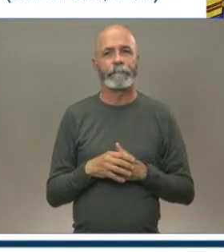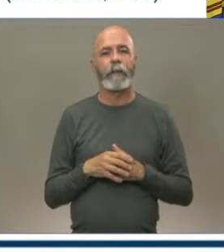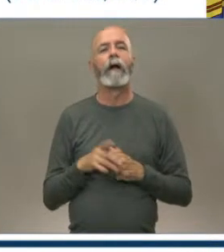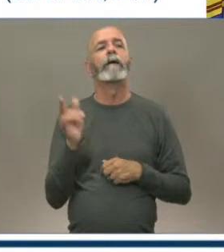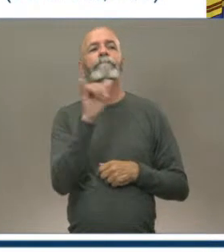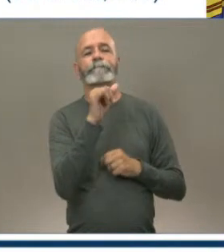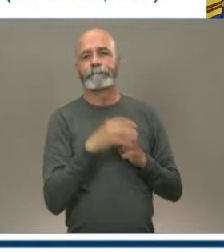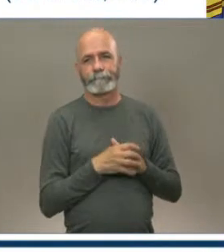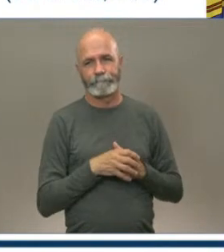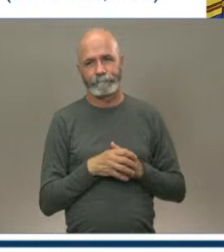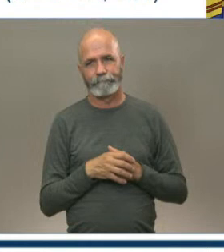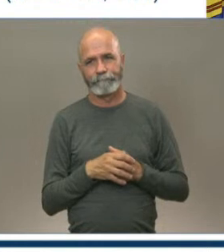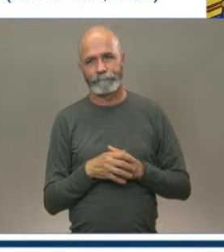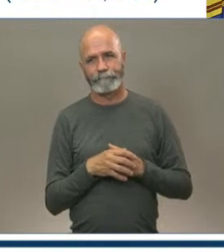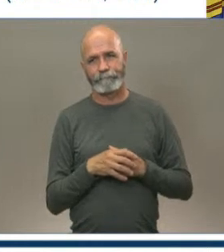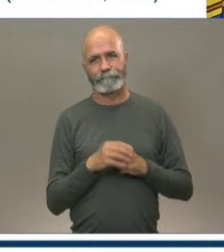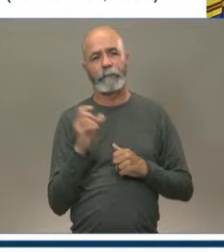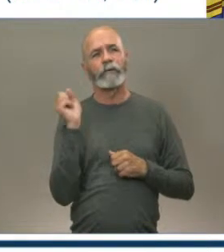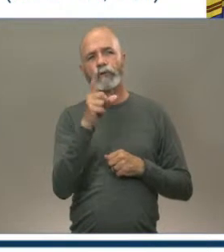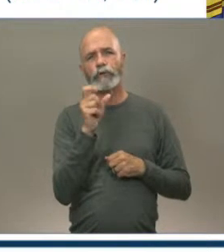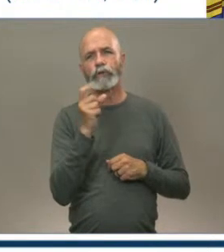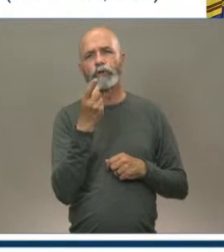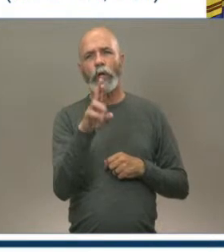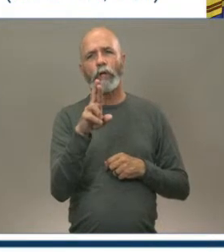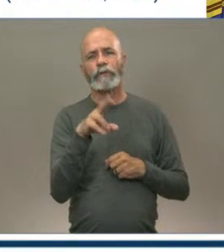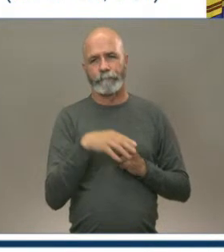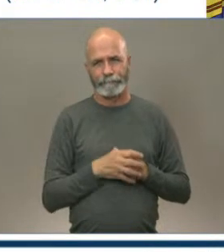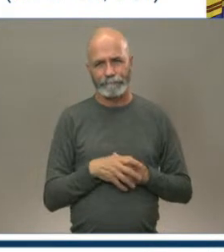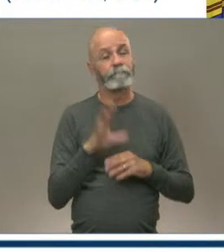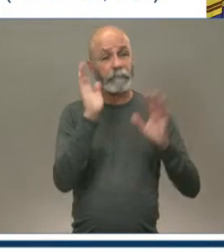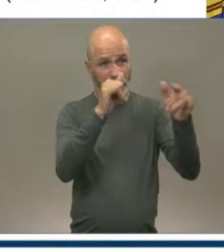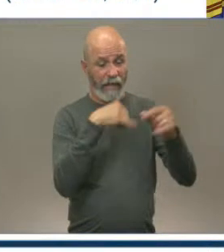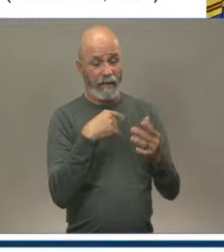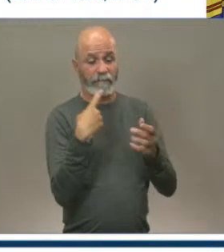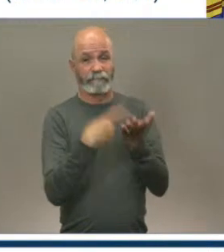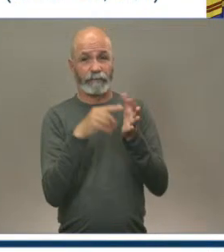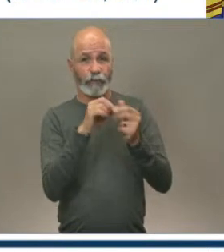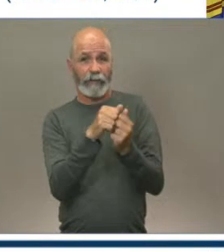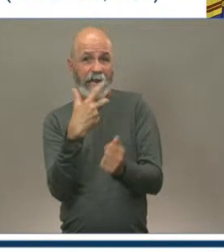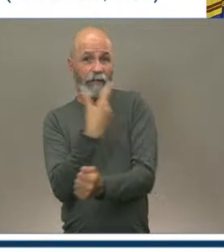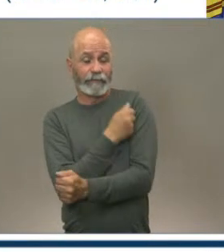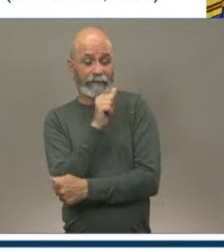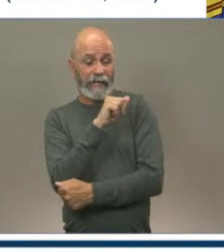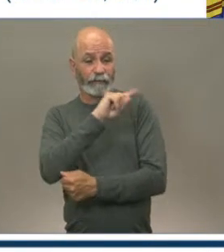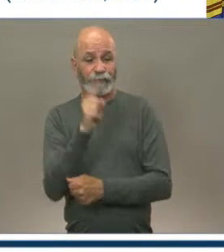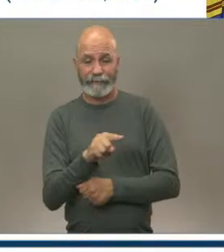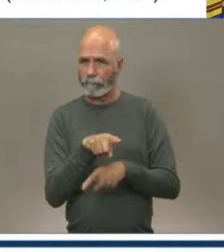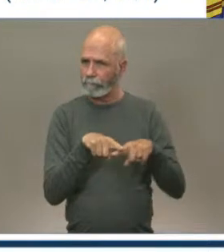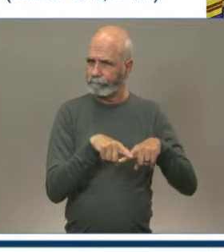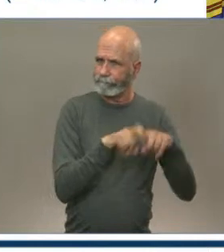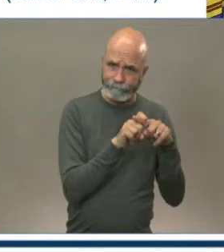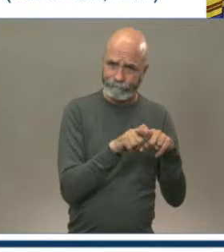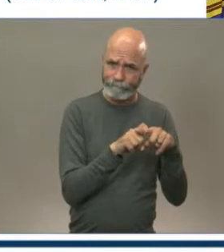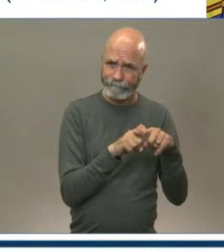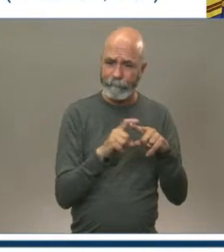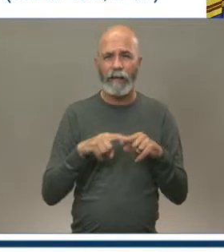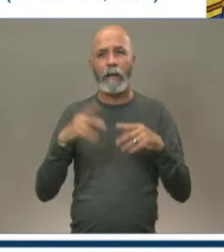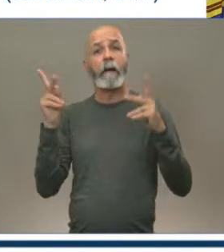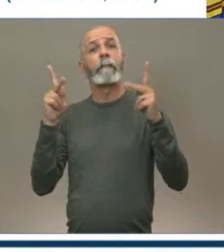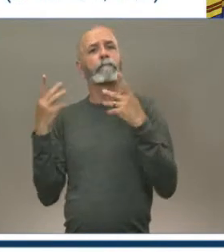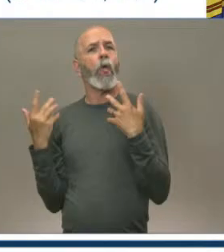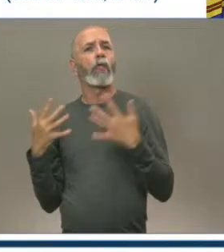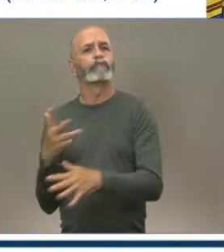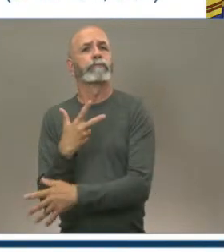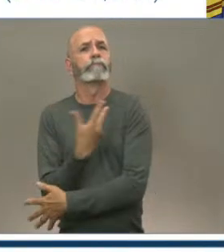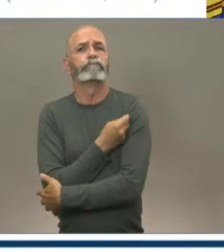AstraZeneca, notwithstanding the information that you've already provided, people who have had AstraZeneca in the